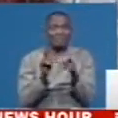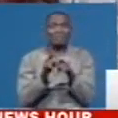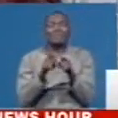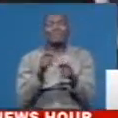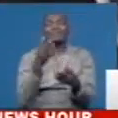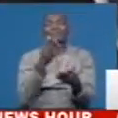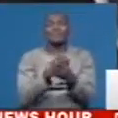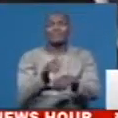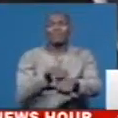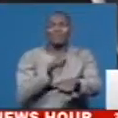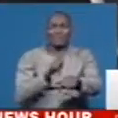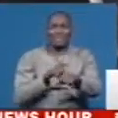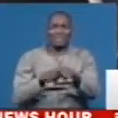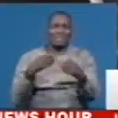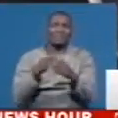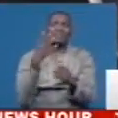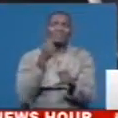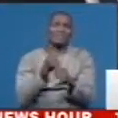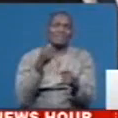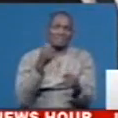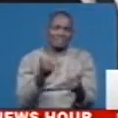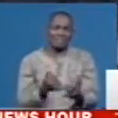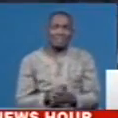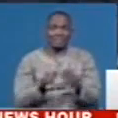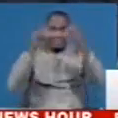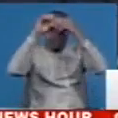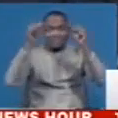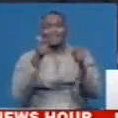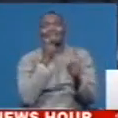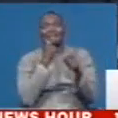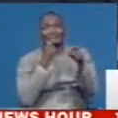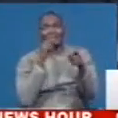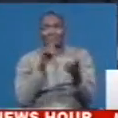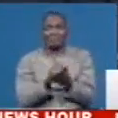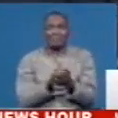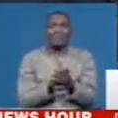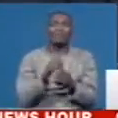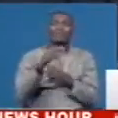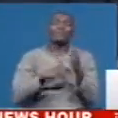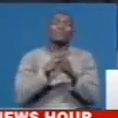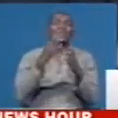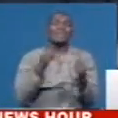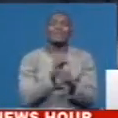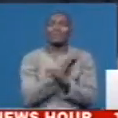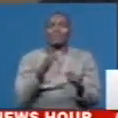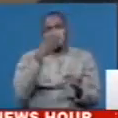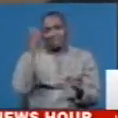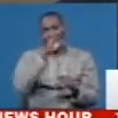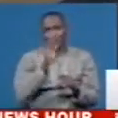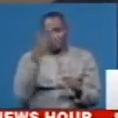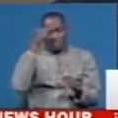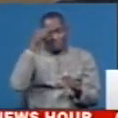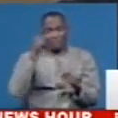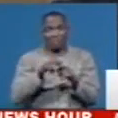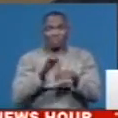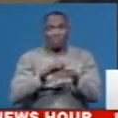in jail in Egypt for nearly 5 years, President Akufo Addo said the world has not forgotten about him